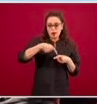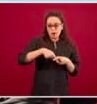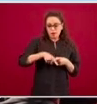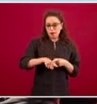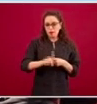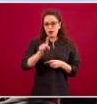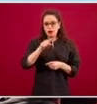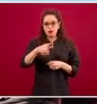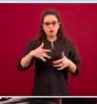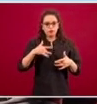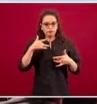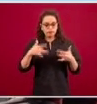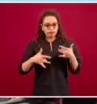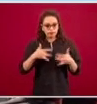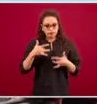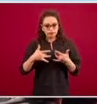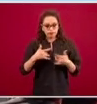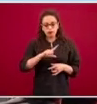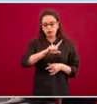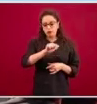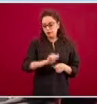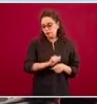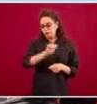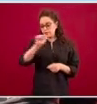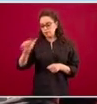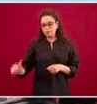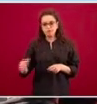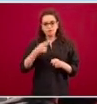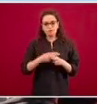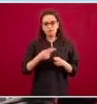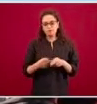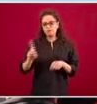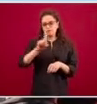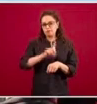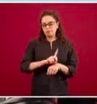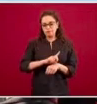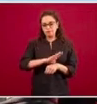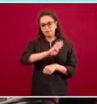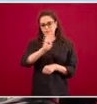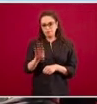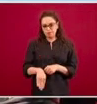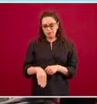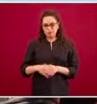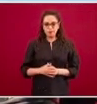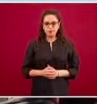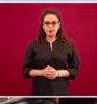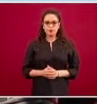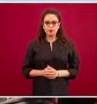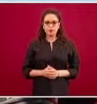So, on average, the people who have died so far from COVID have,